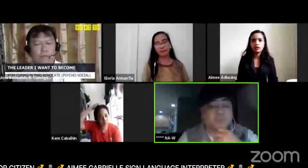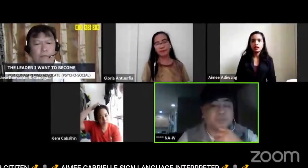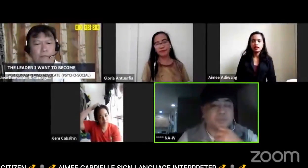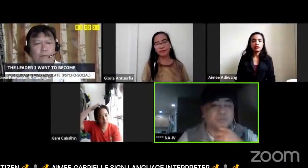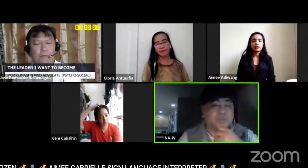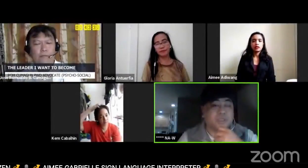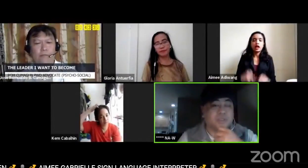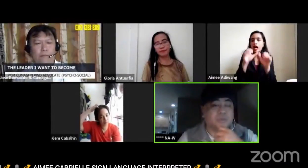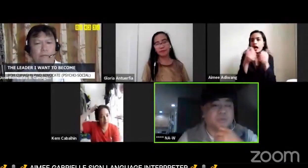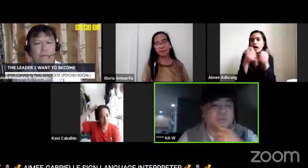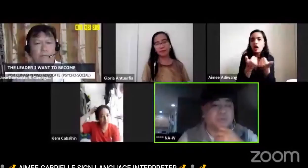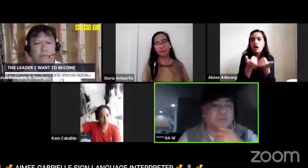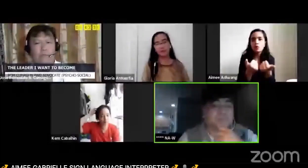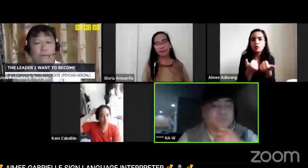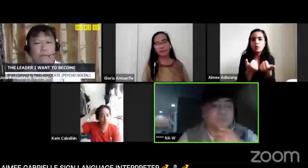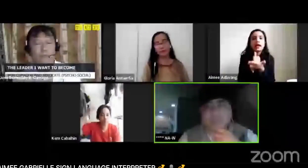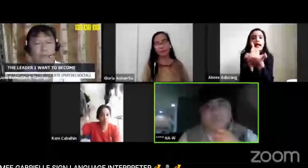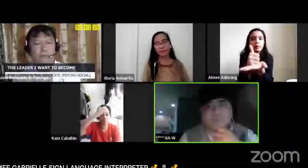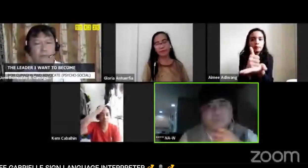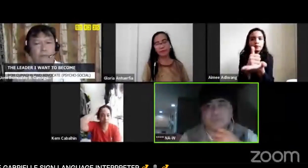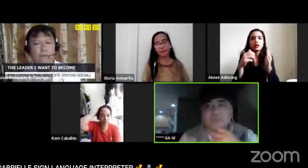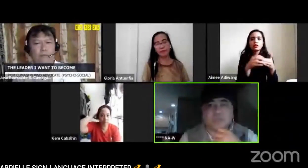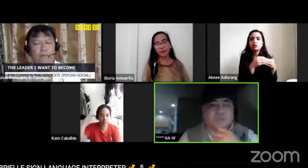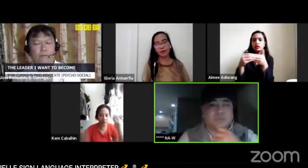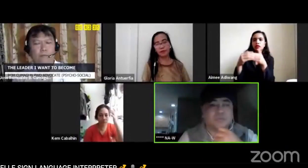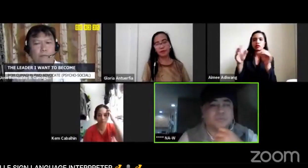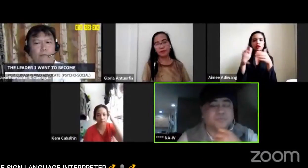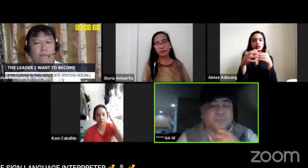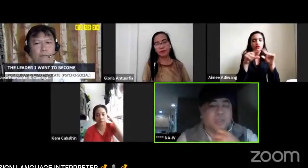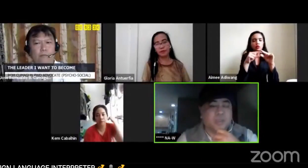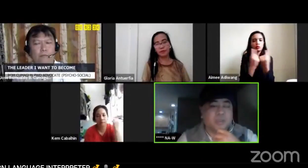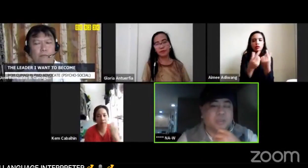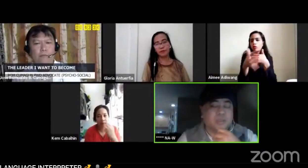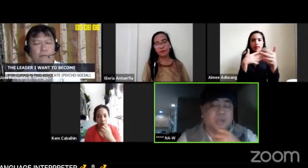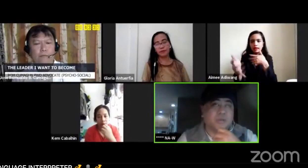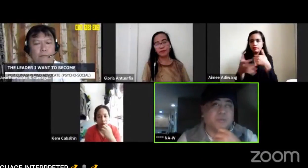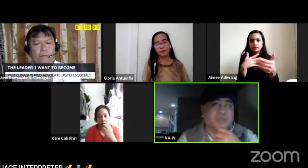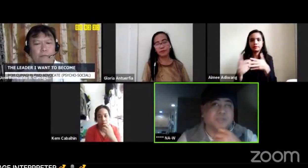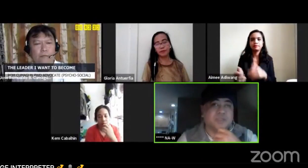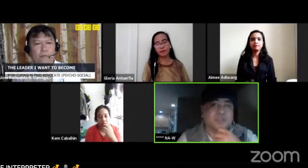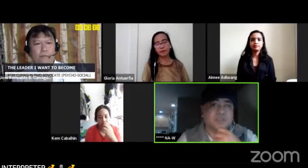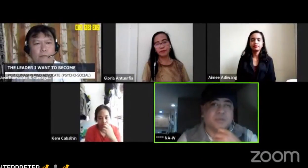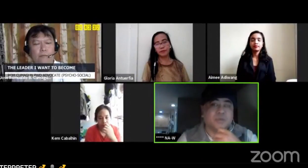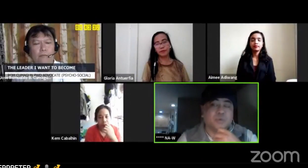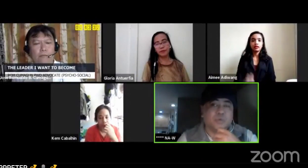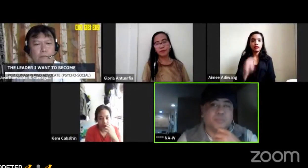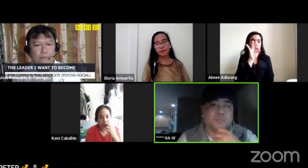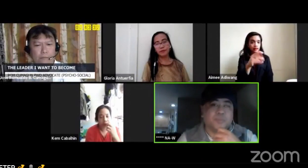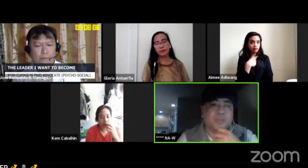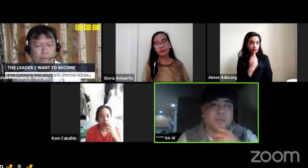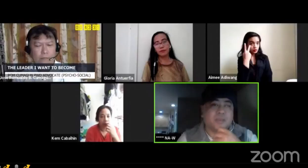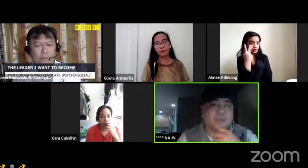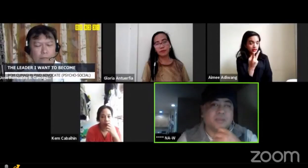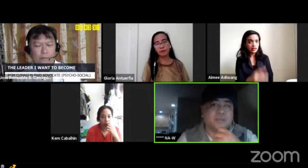to help the person to lead the group to whatever it is that we're trying to do. Now, if I see that the